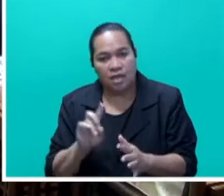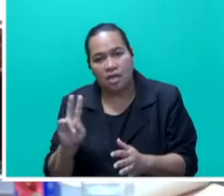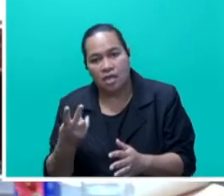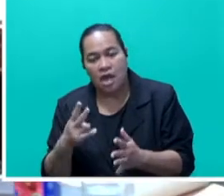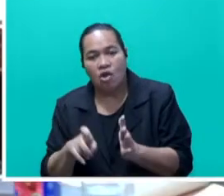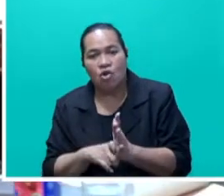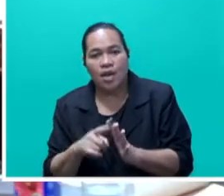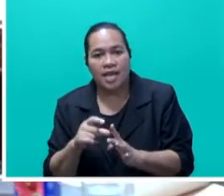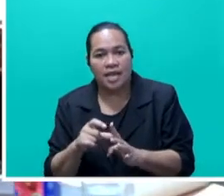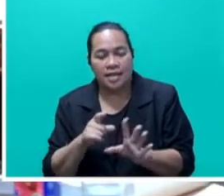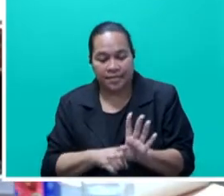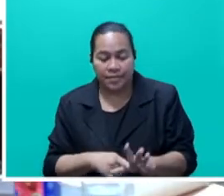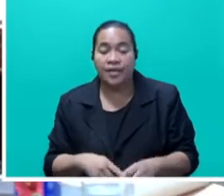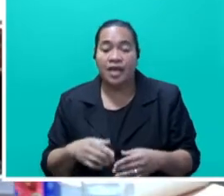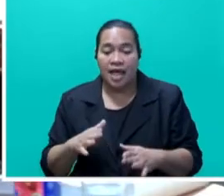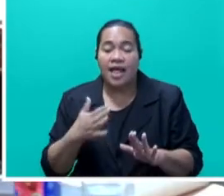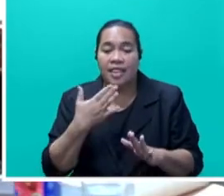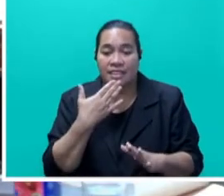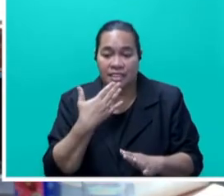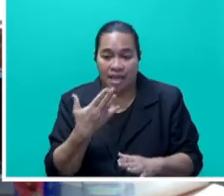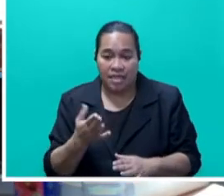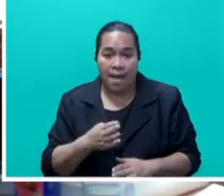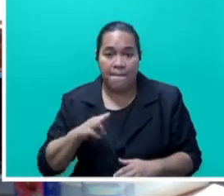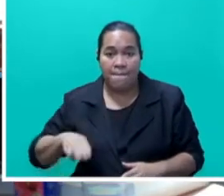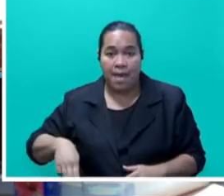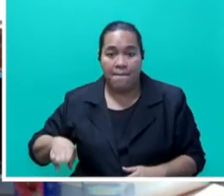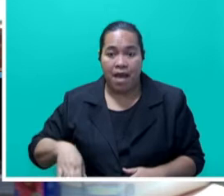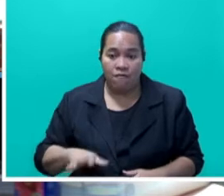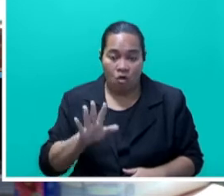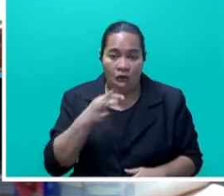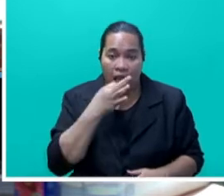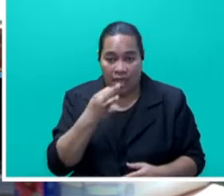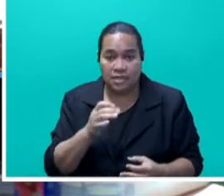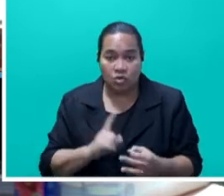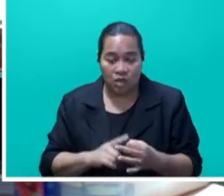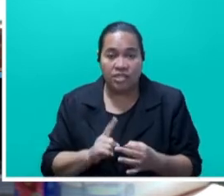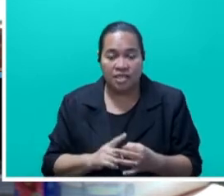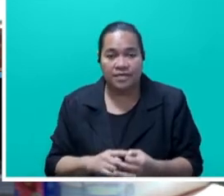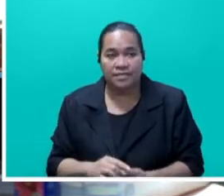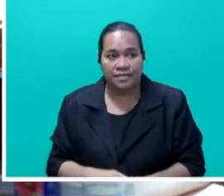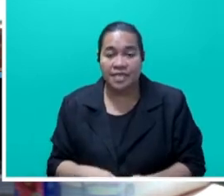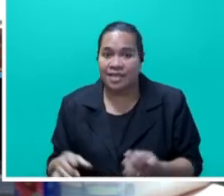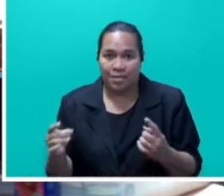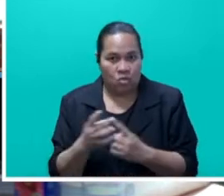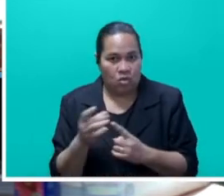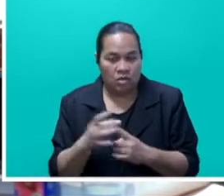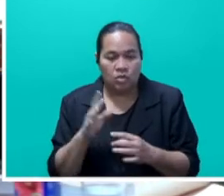Mr. Speaker, I want to first thank the Honourable Member, Honourable O'Connor, for asking the question, important question